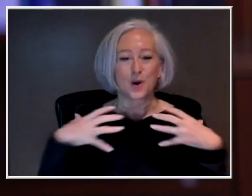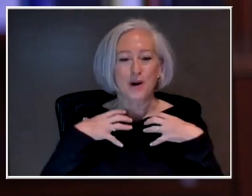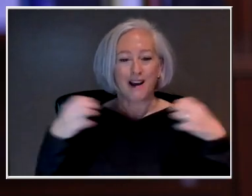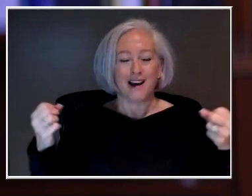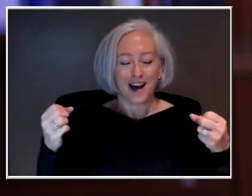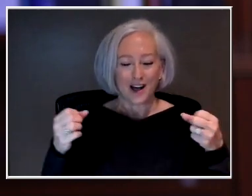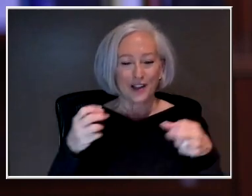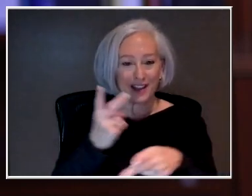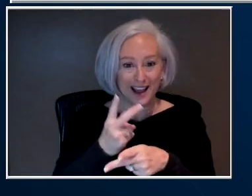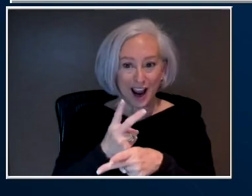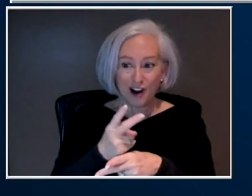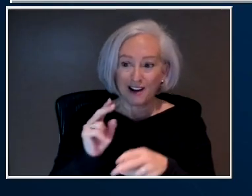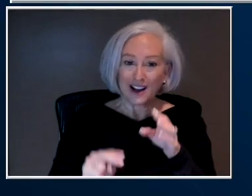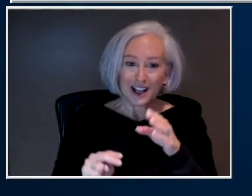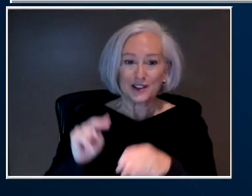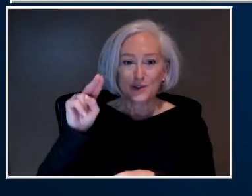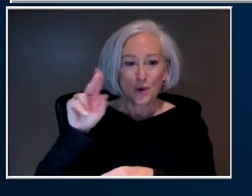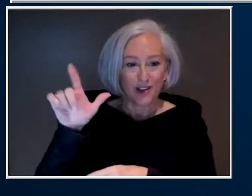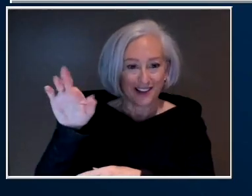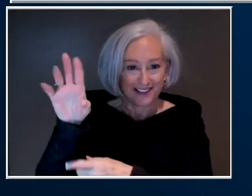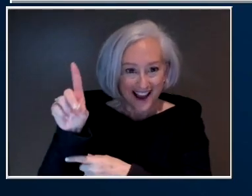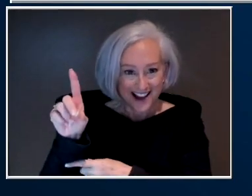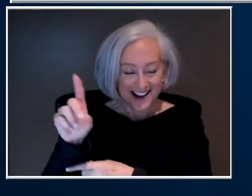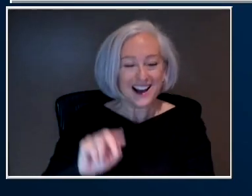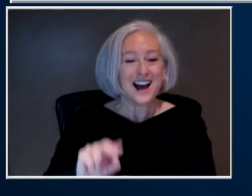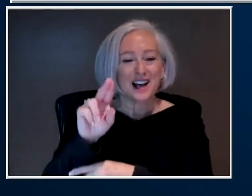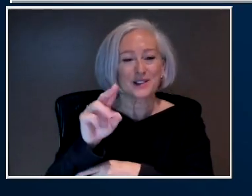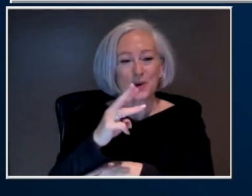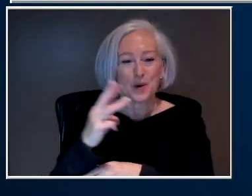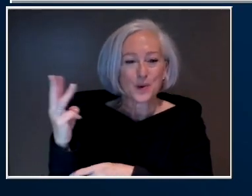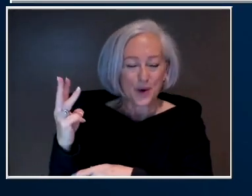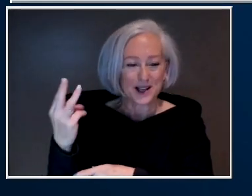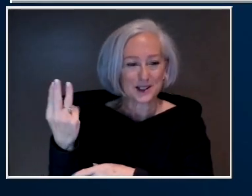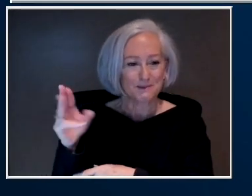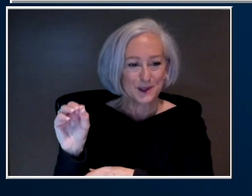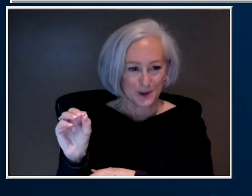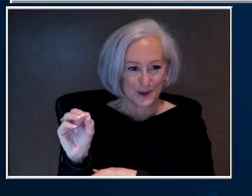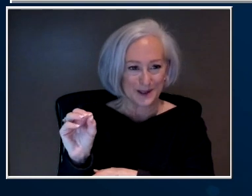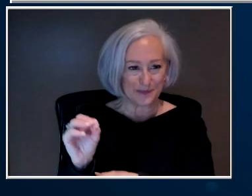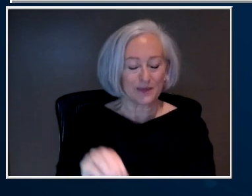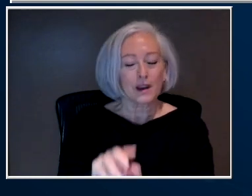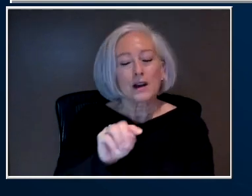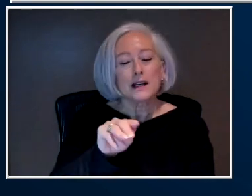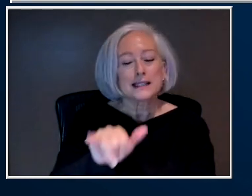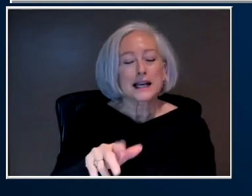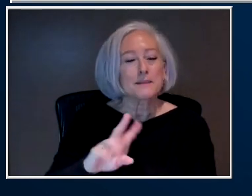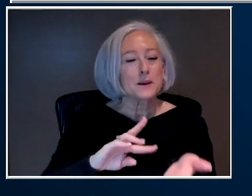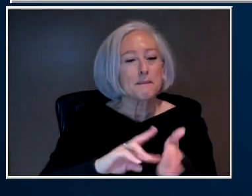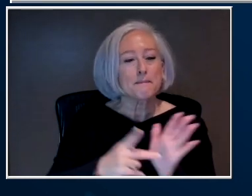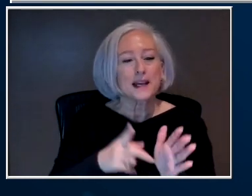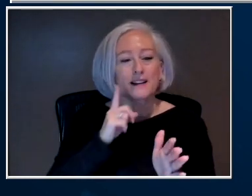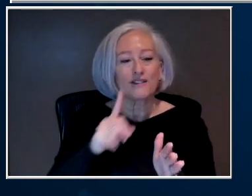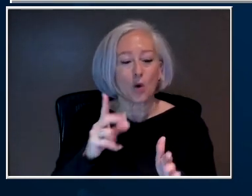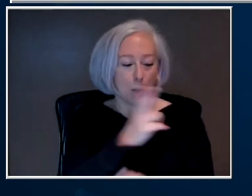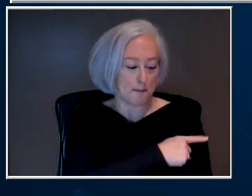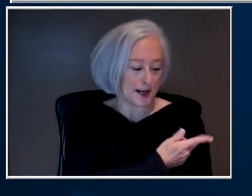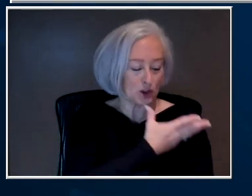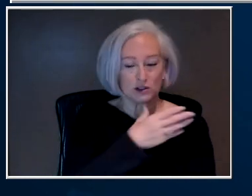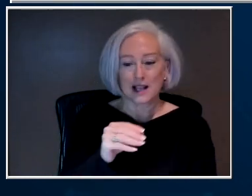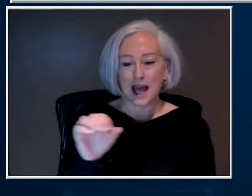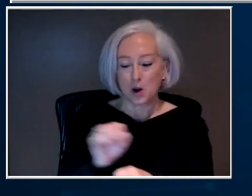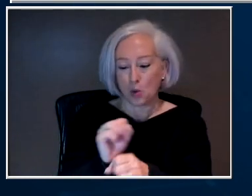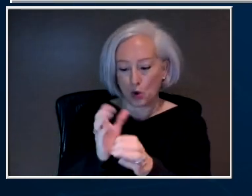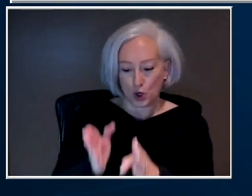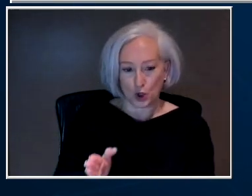Northwest Missouri. So Tammy, similar question. What does it mean for patients, but also employees at the health system? Sure, and as Dr.